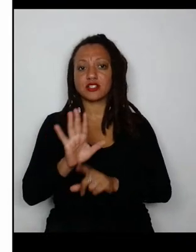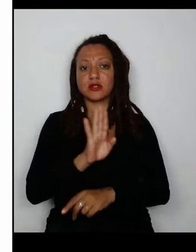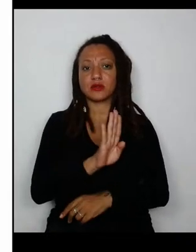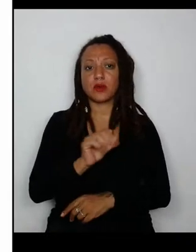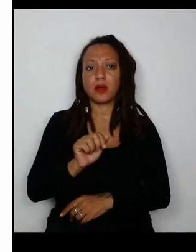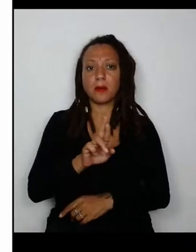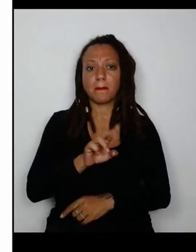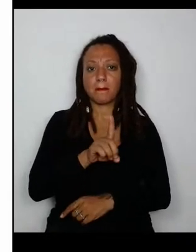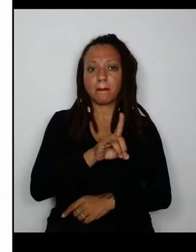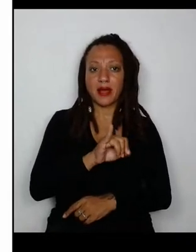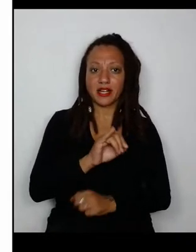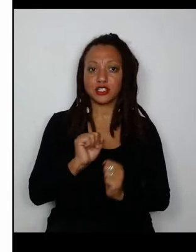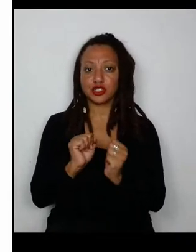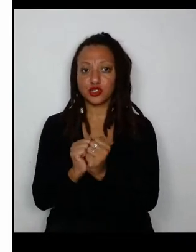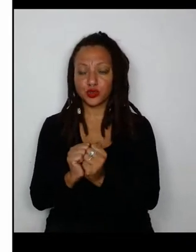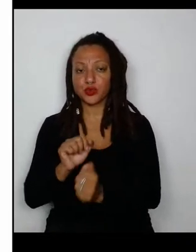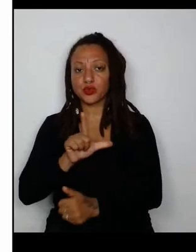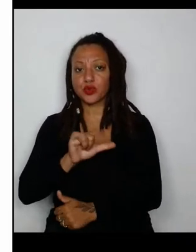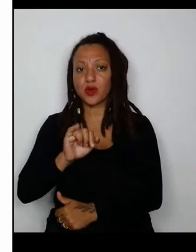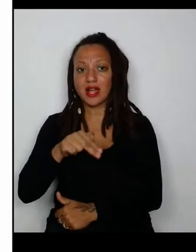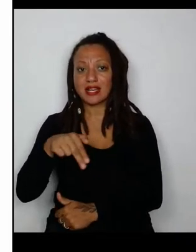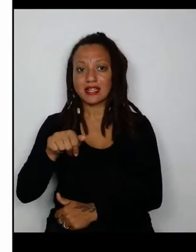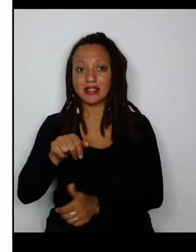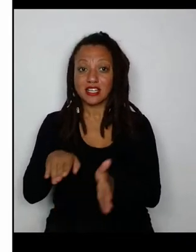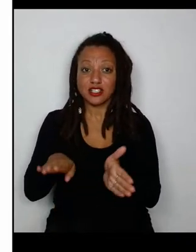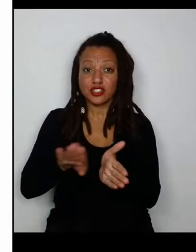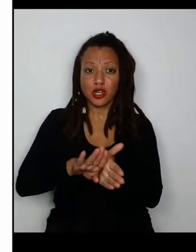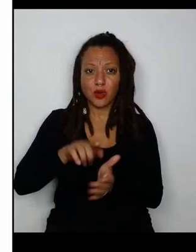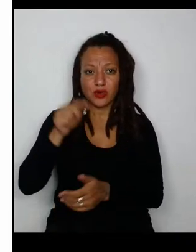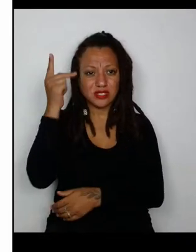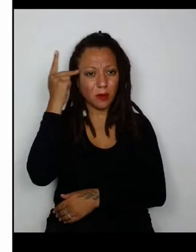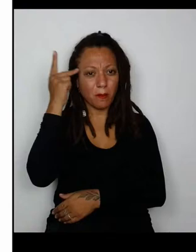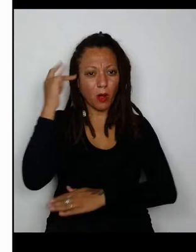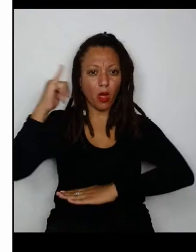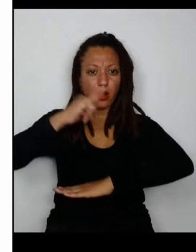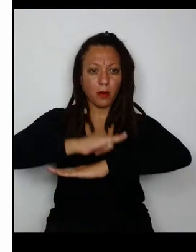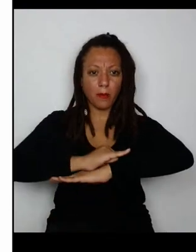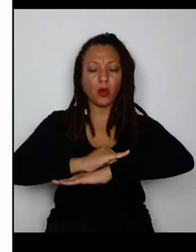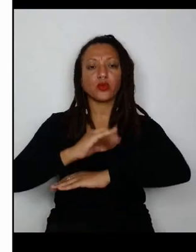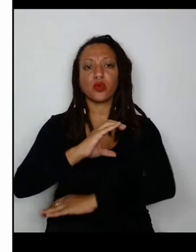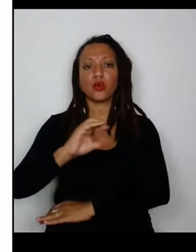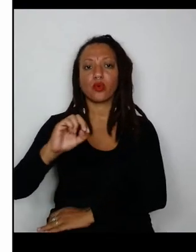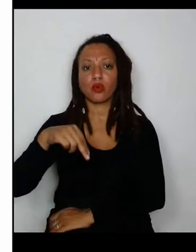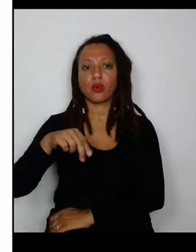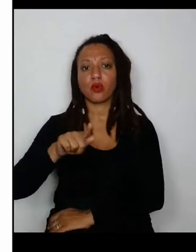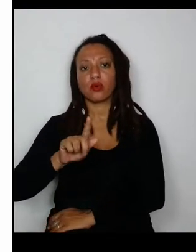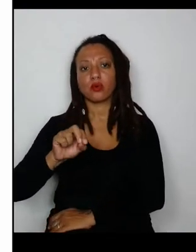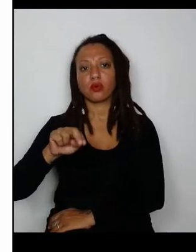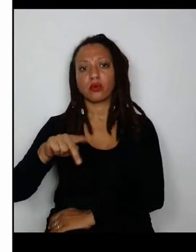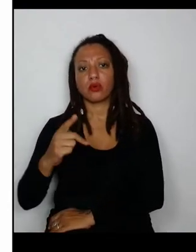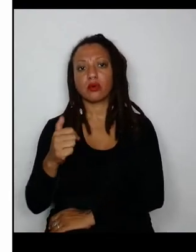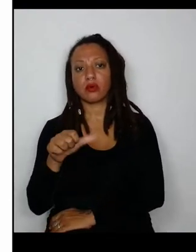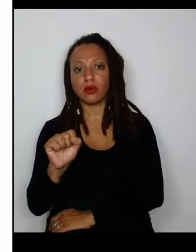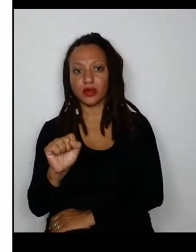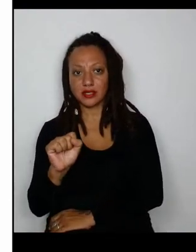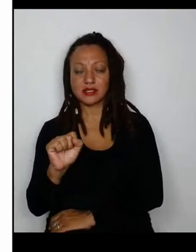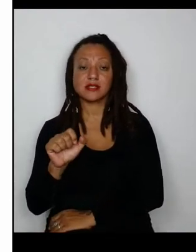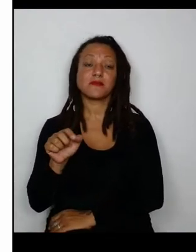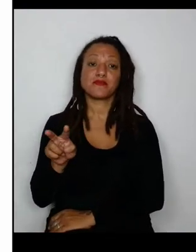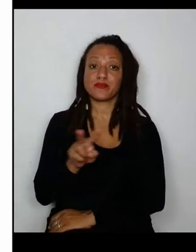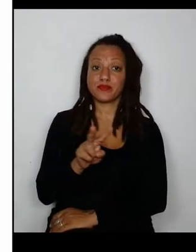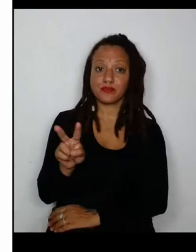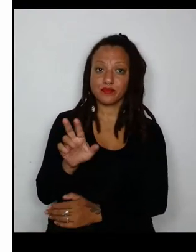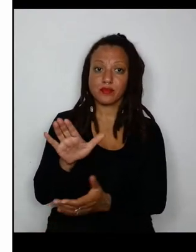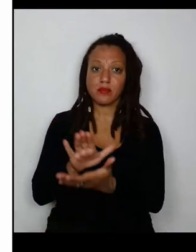this beautiful picture of bardi and lina arriving at sao paulo at the airport of kongonians and